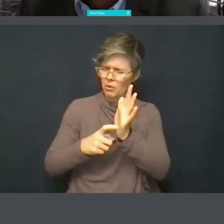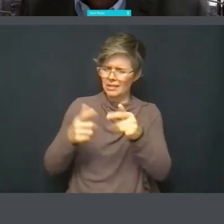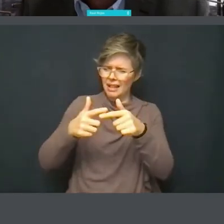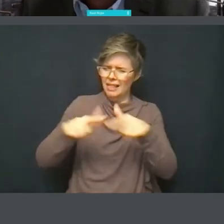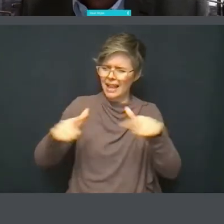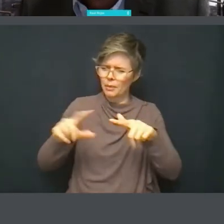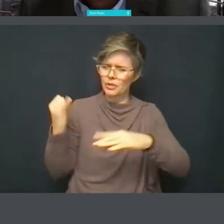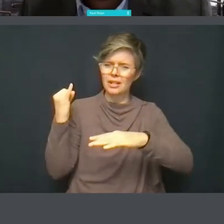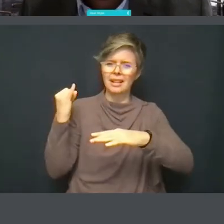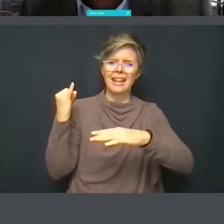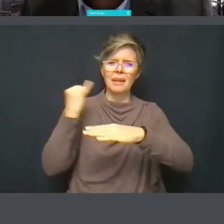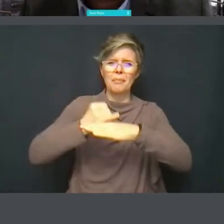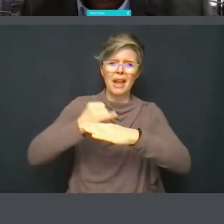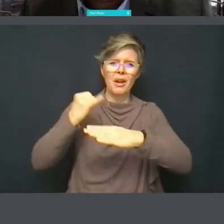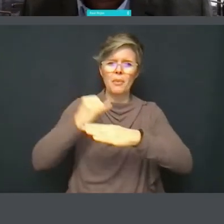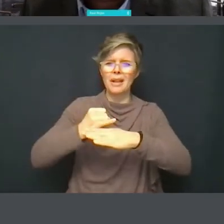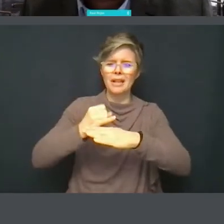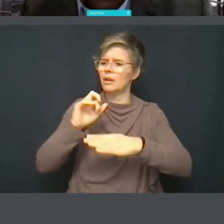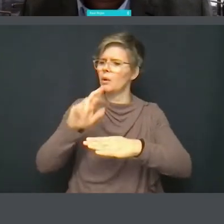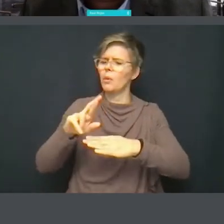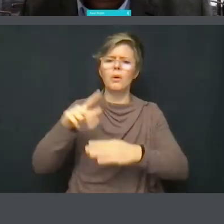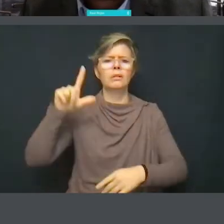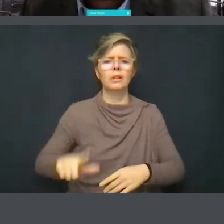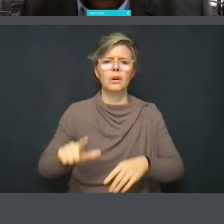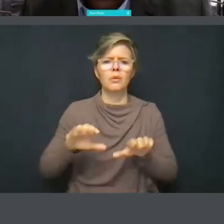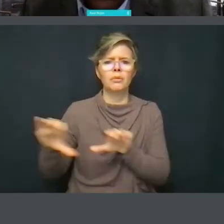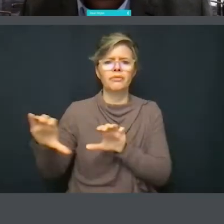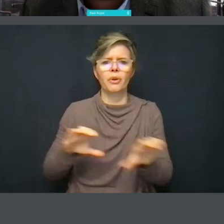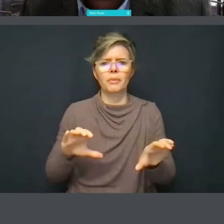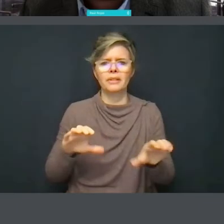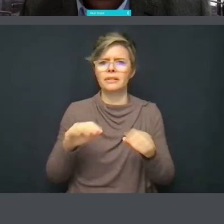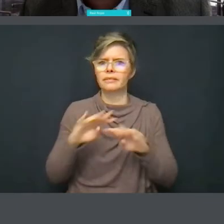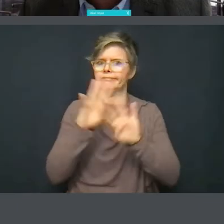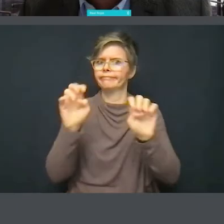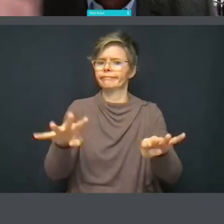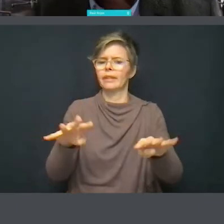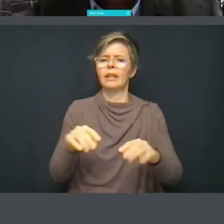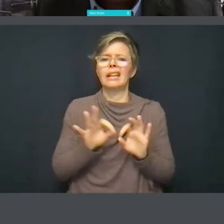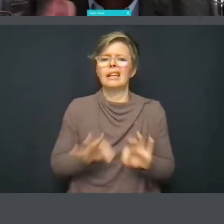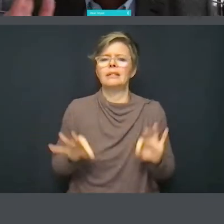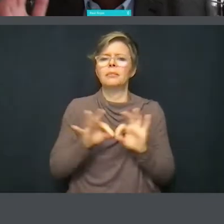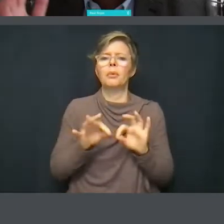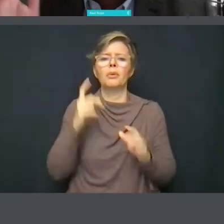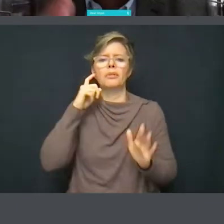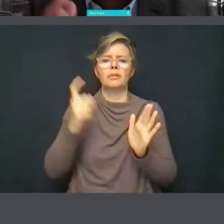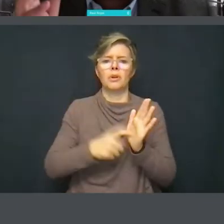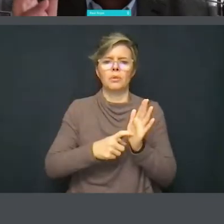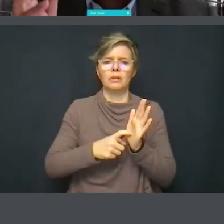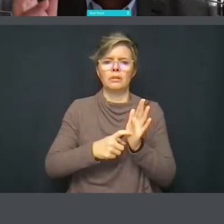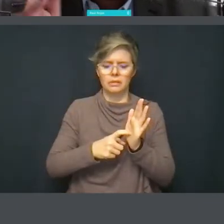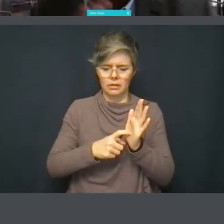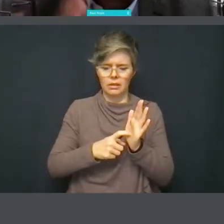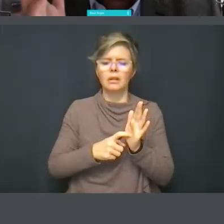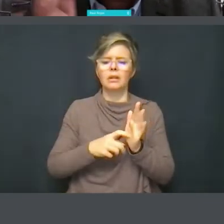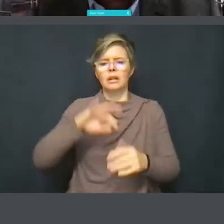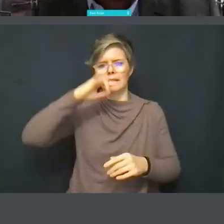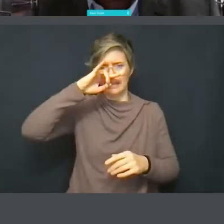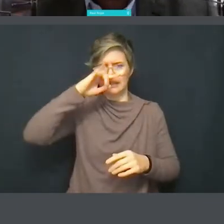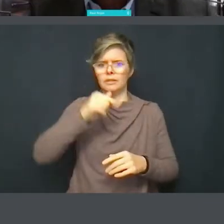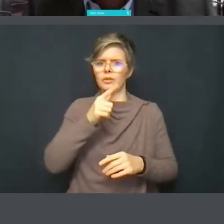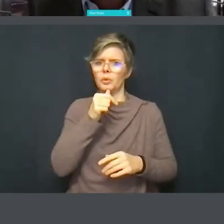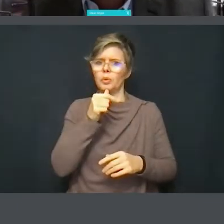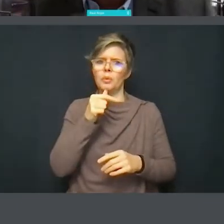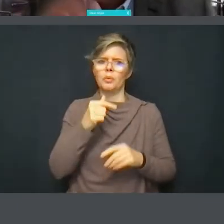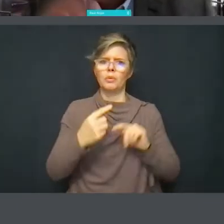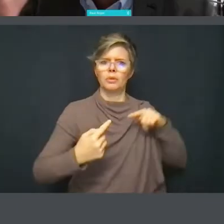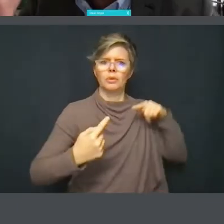low normal performance, right? And I think we really need to focus on the kids who are definitely, you know, let's say like 1 or 1.5 standard